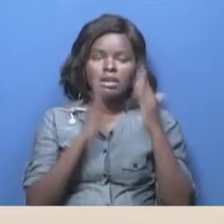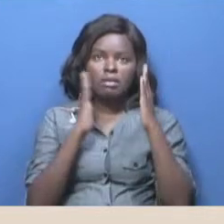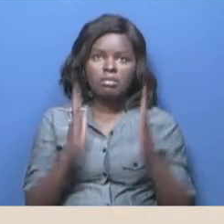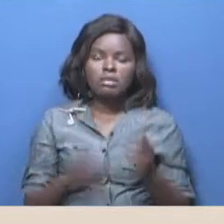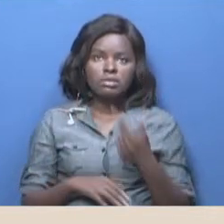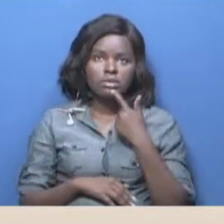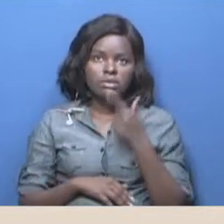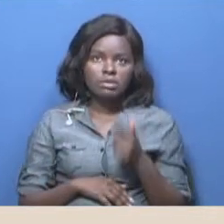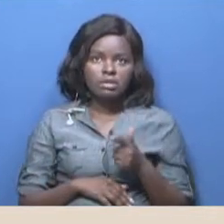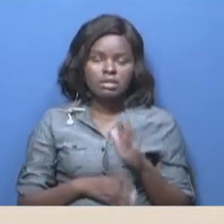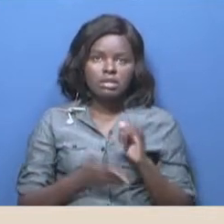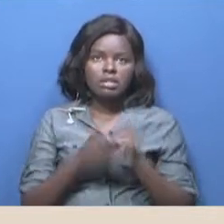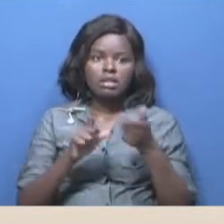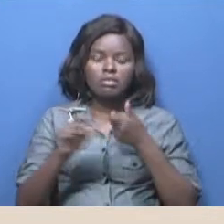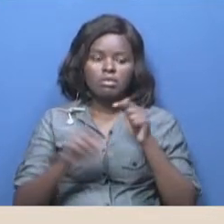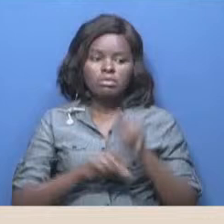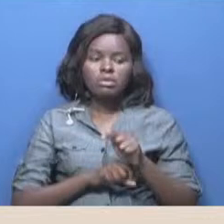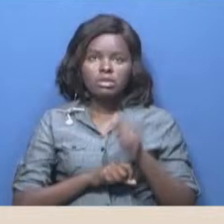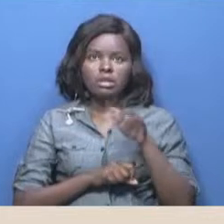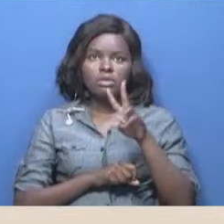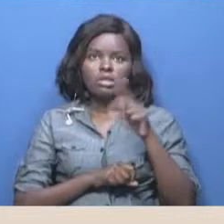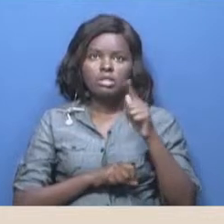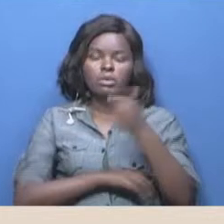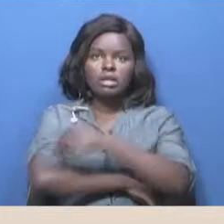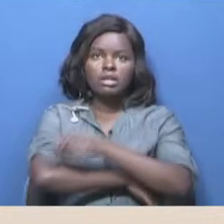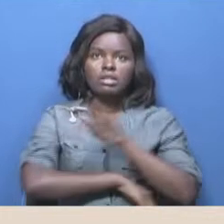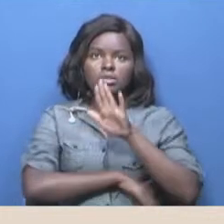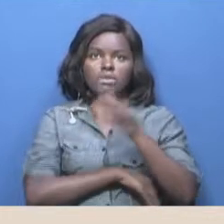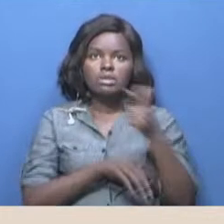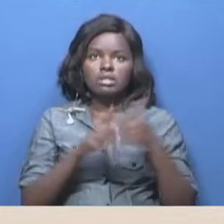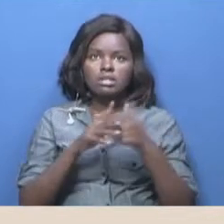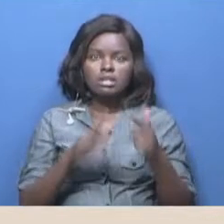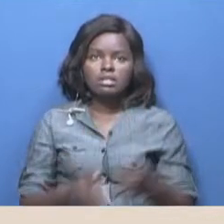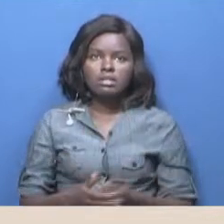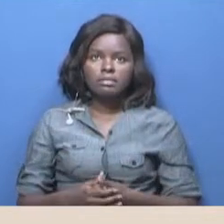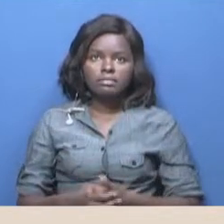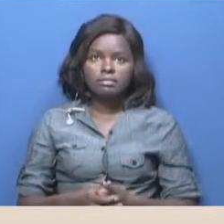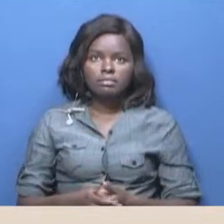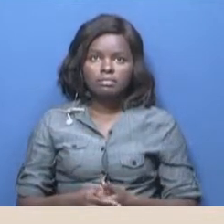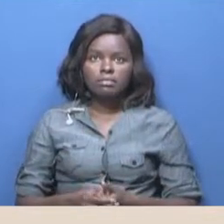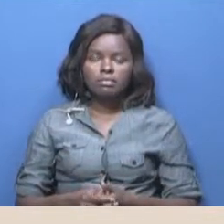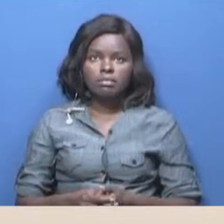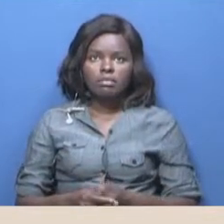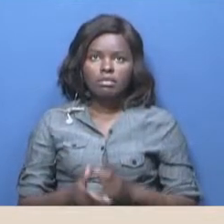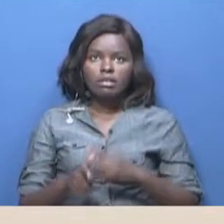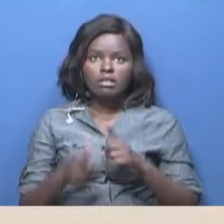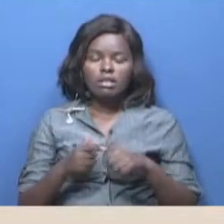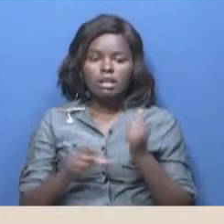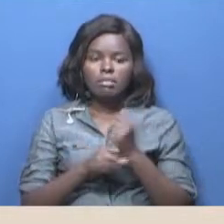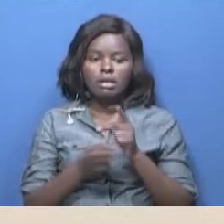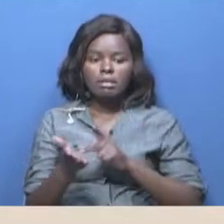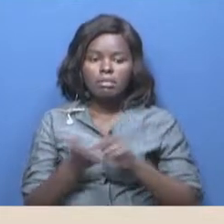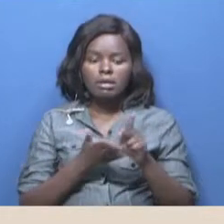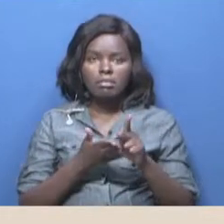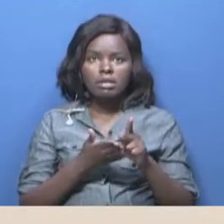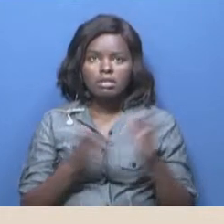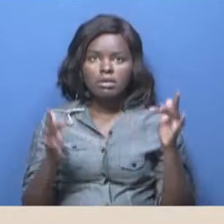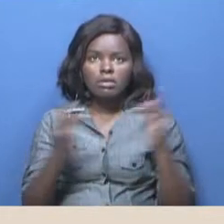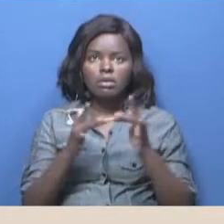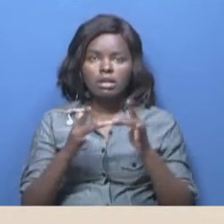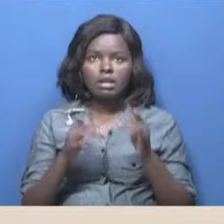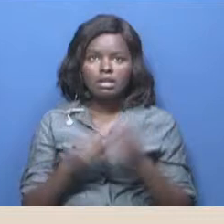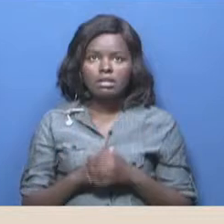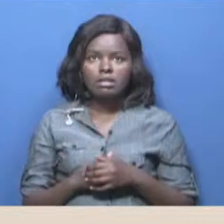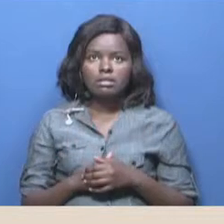notified that from today, your 21 days start running. And they will make payment online.